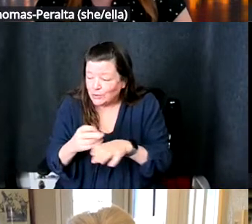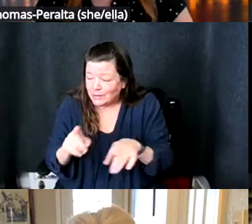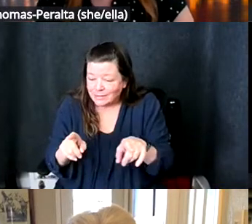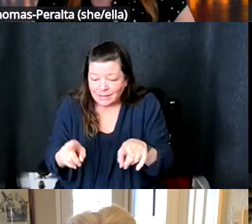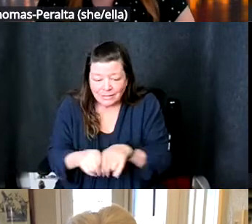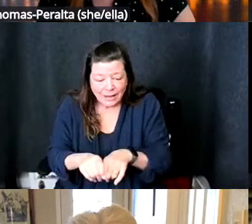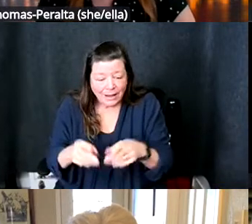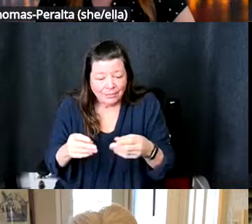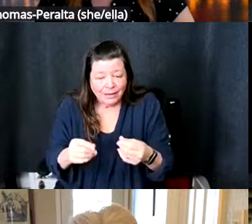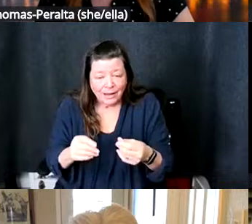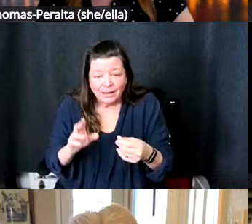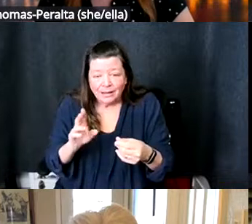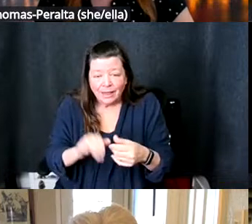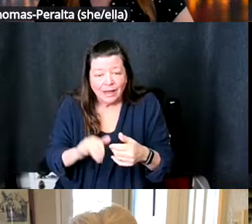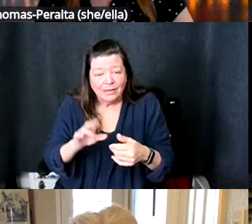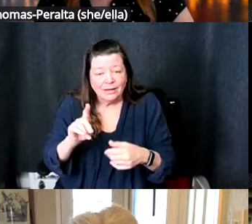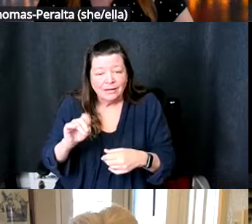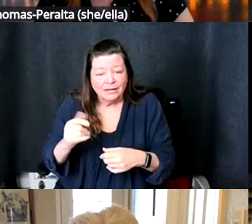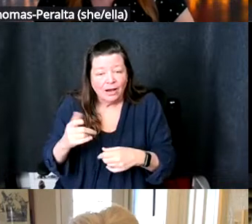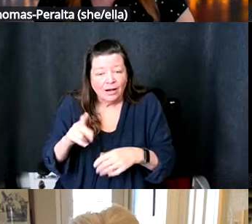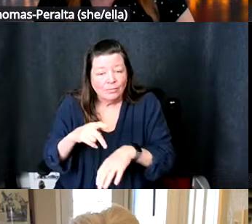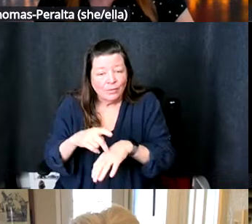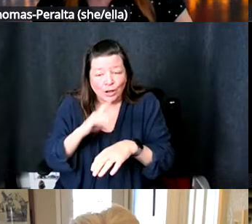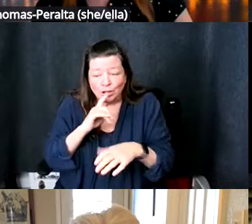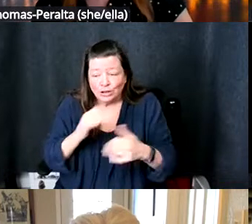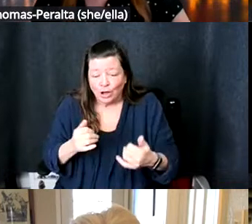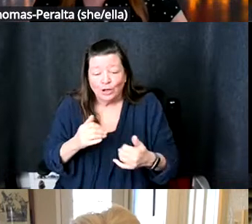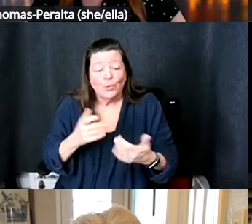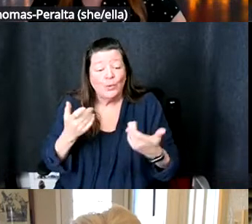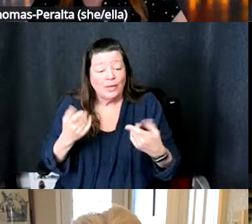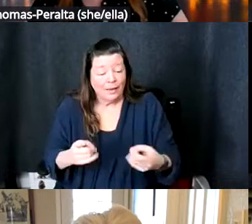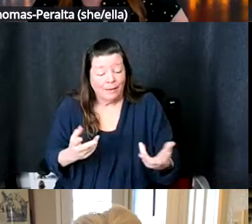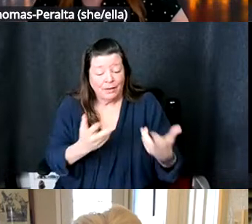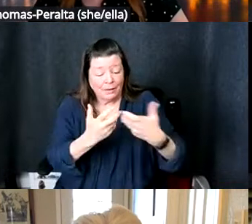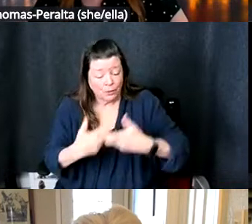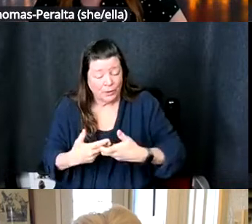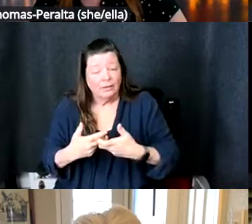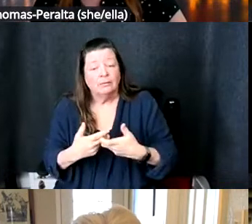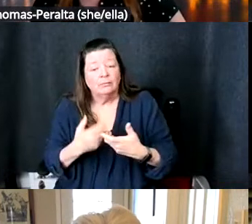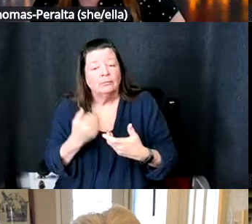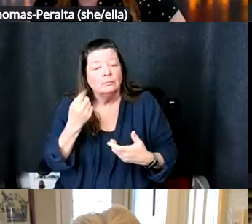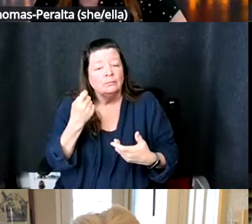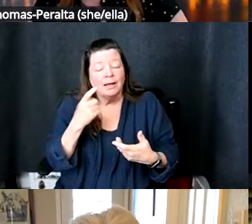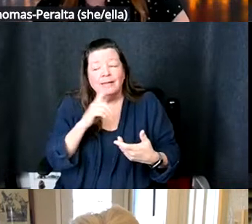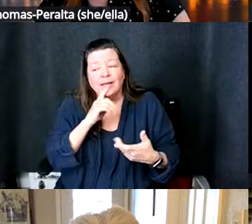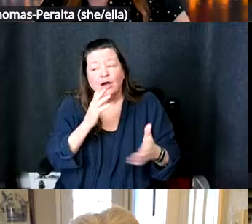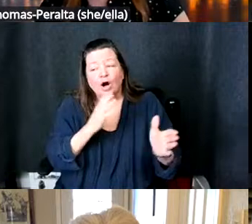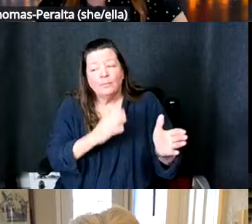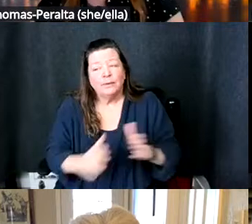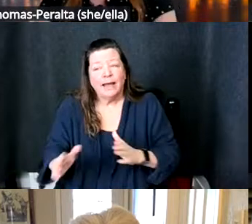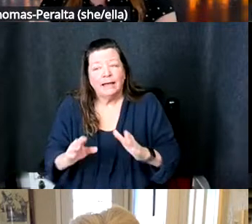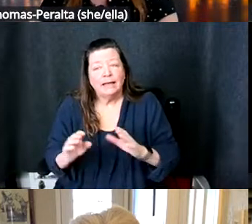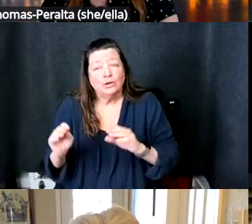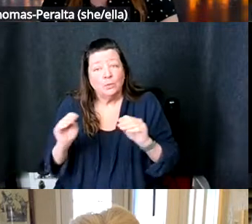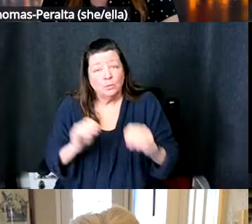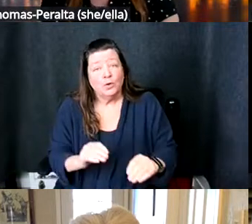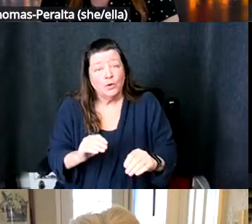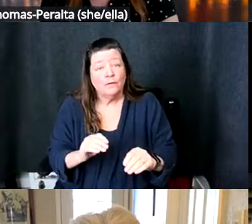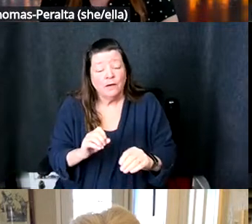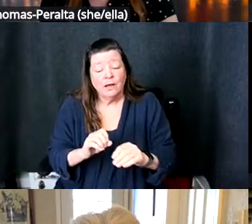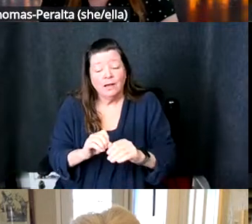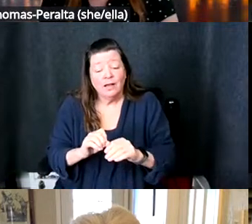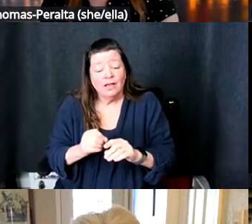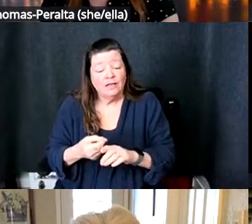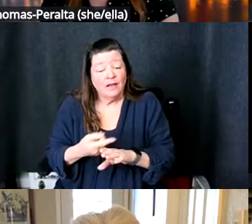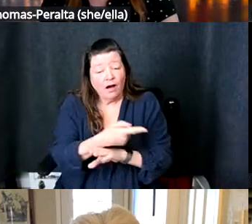currently on. So when those things get realigned, and they are planning to move the off-ramp from where it is now, when